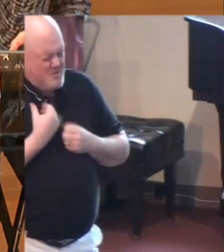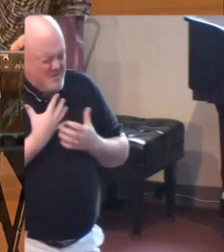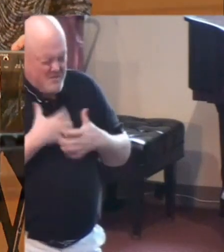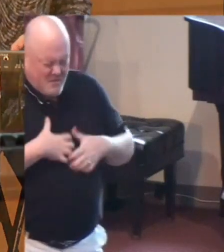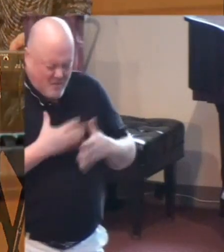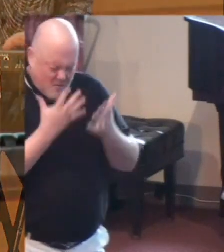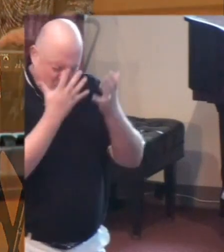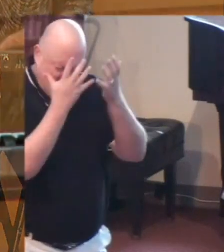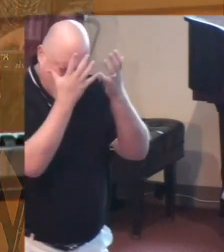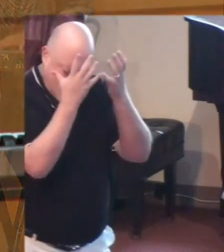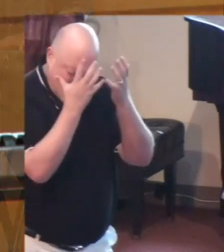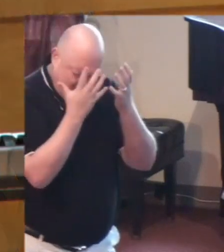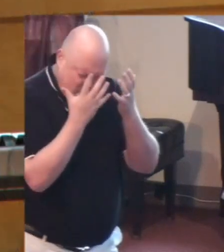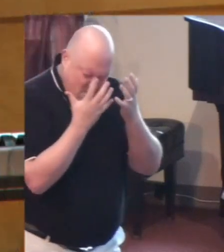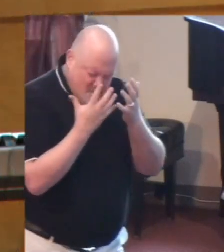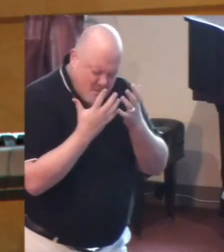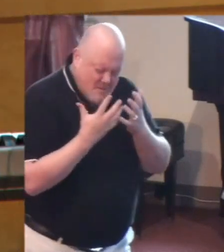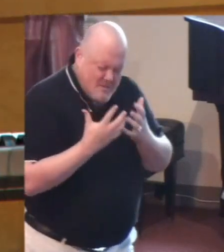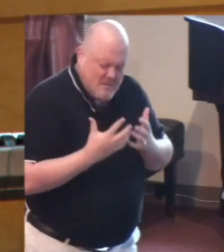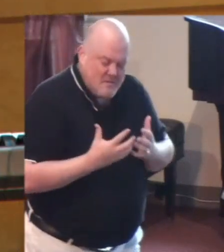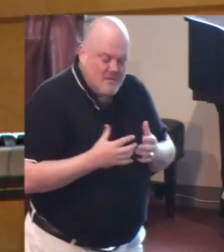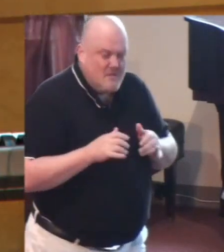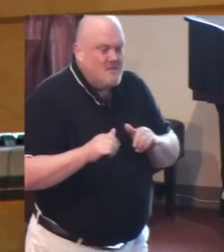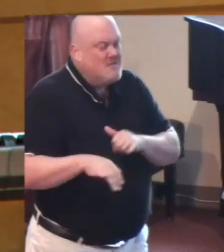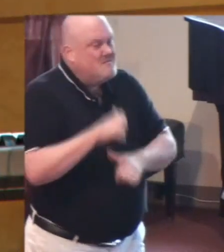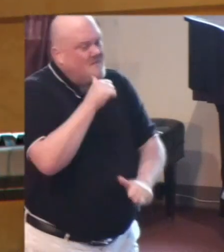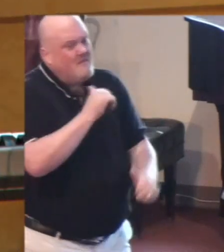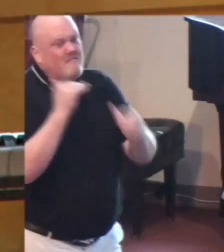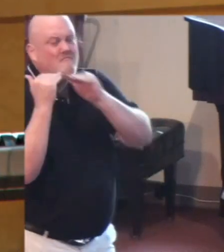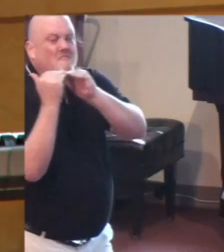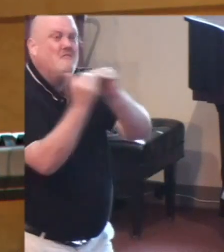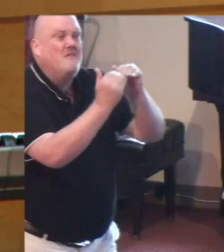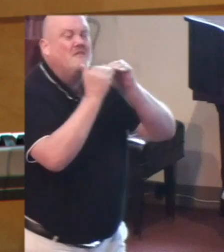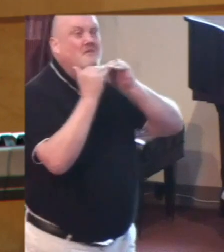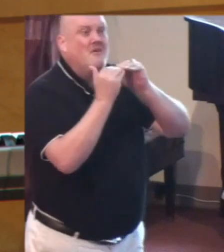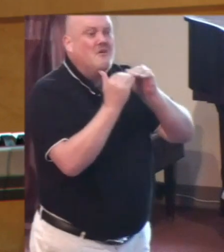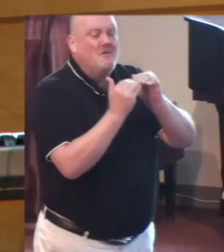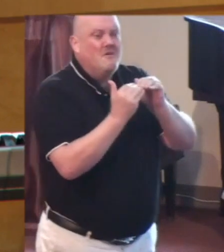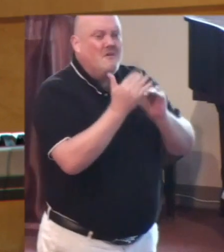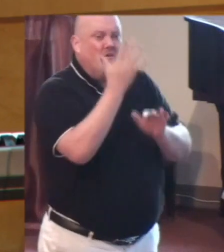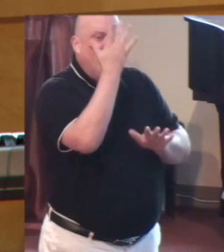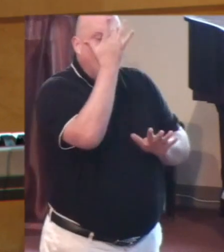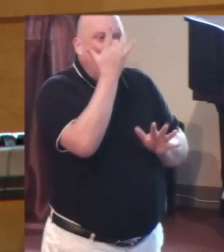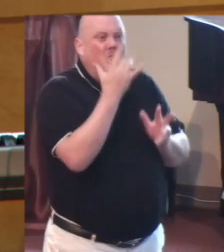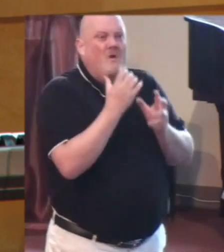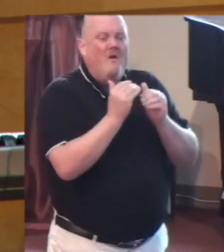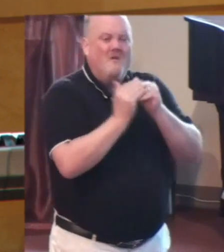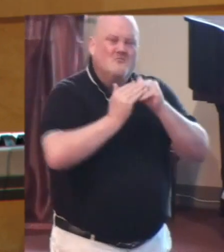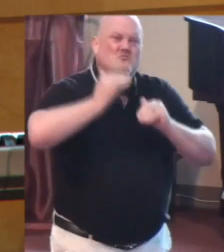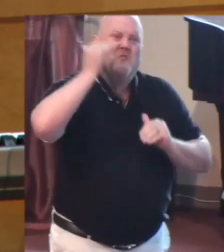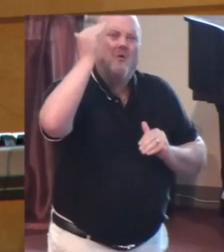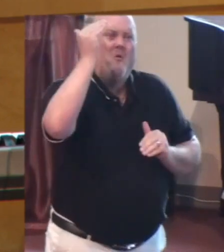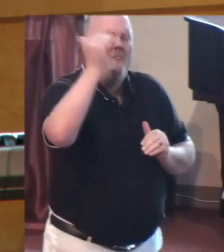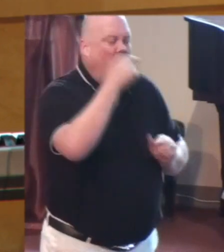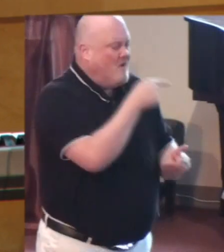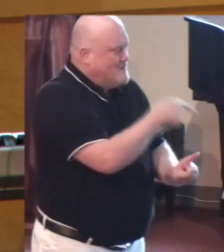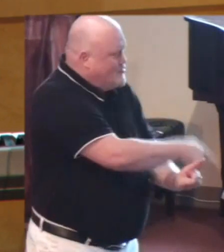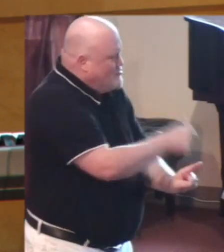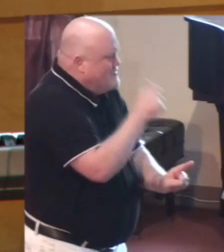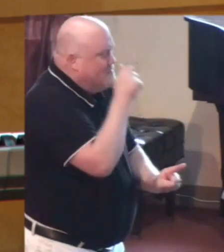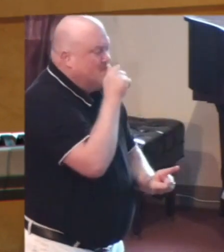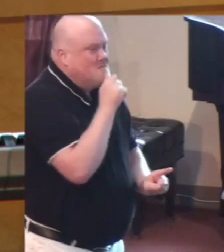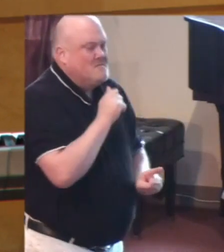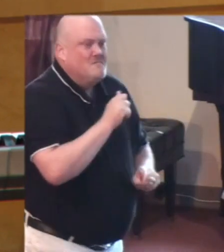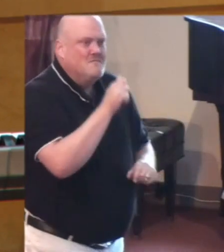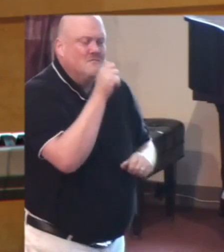so sad, and it just isn't fair. Why should so much be taken